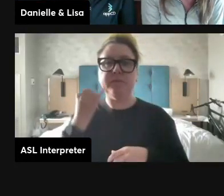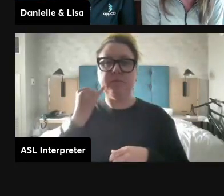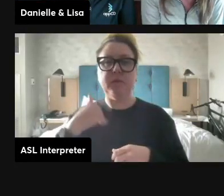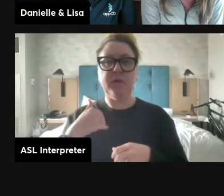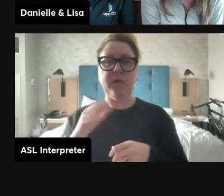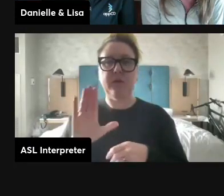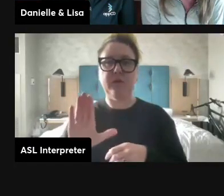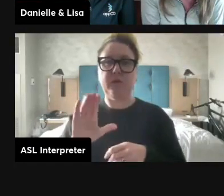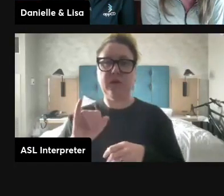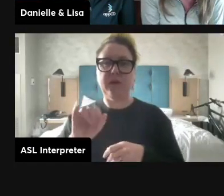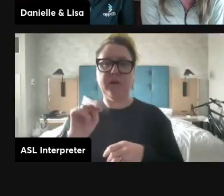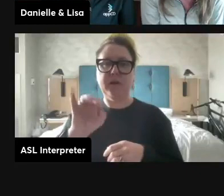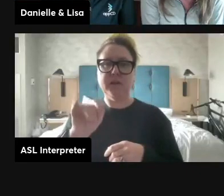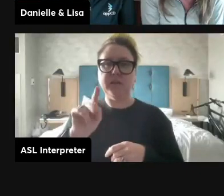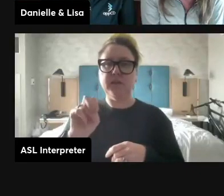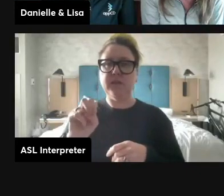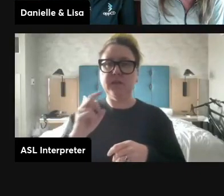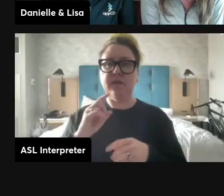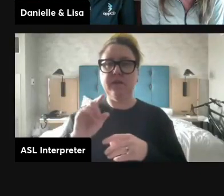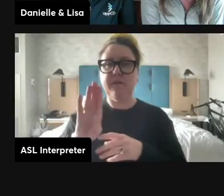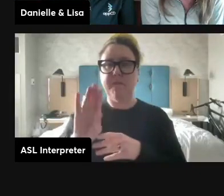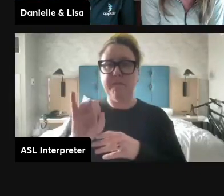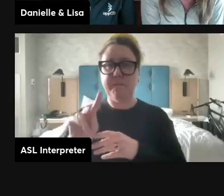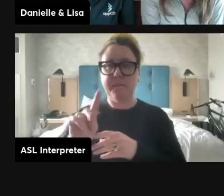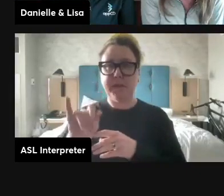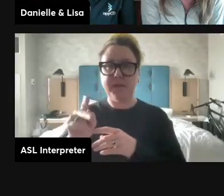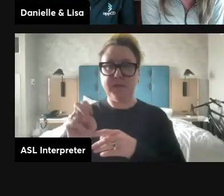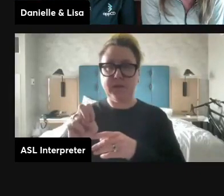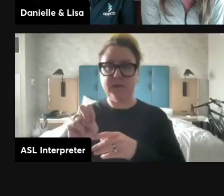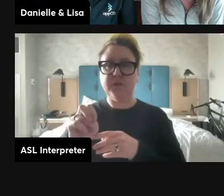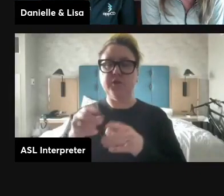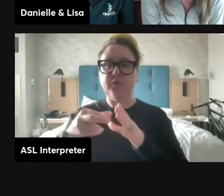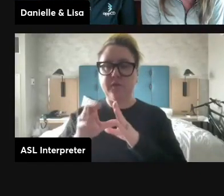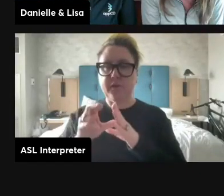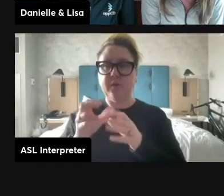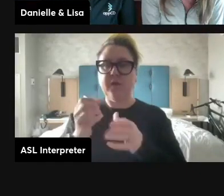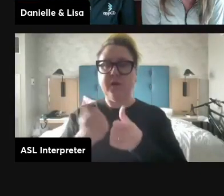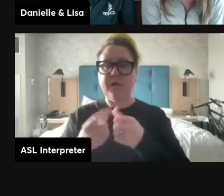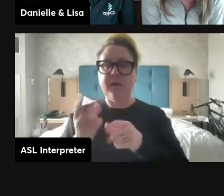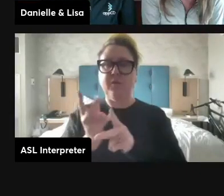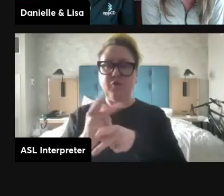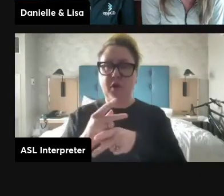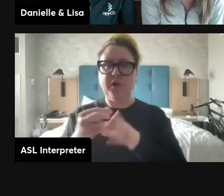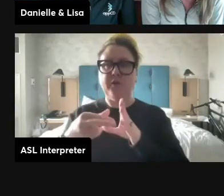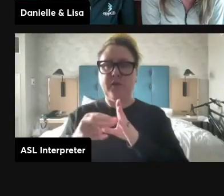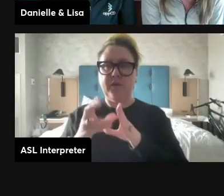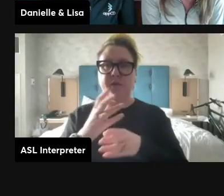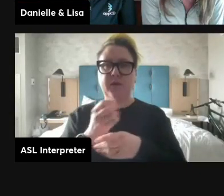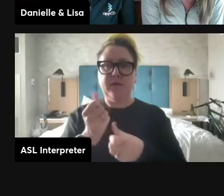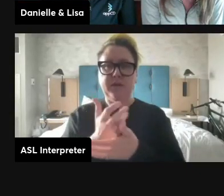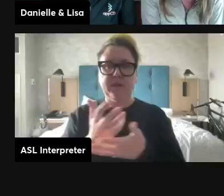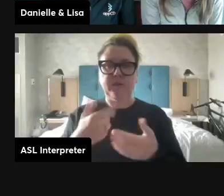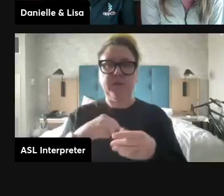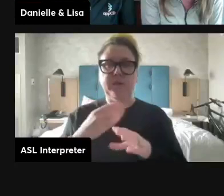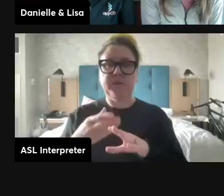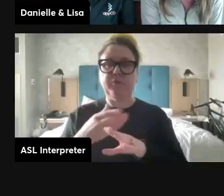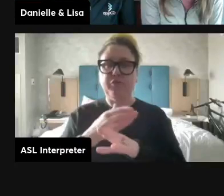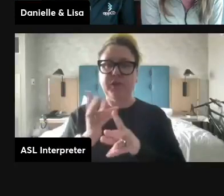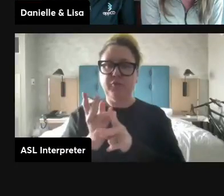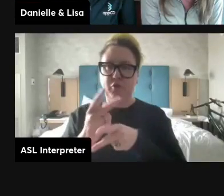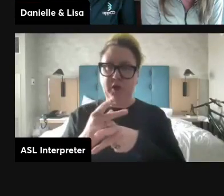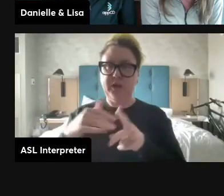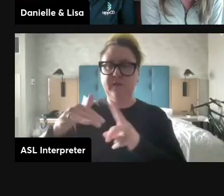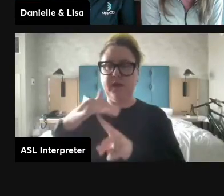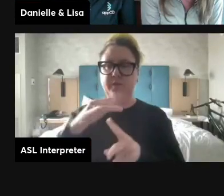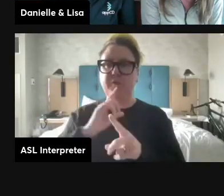of Backstage where you can test everything and share with product to review, whoever else to review. And then we do have a pre-prod environment that's really just